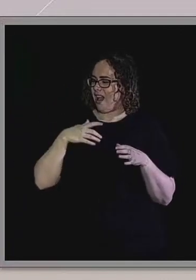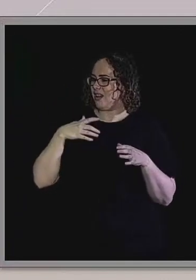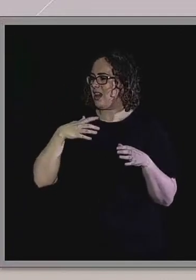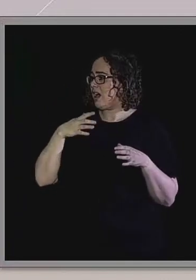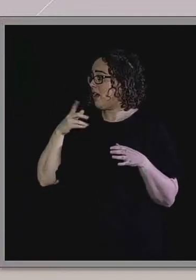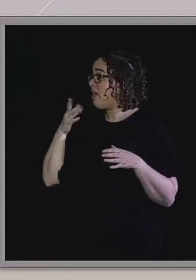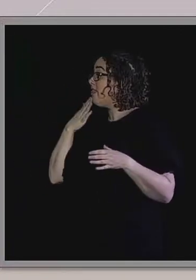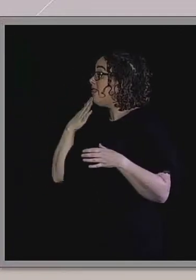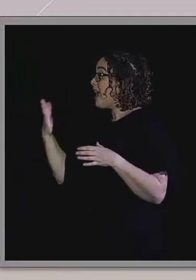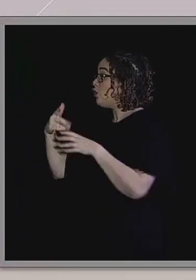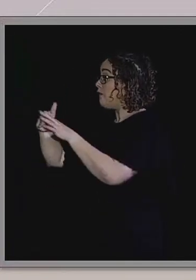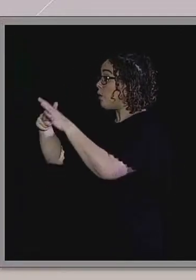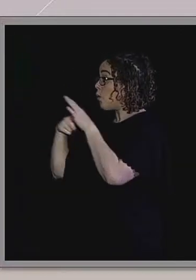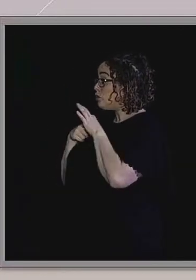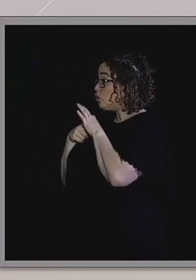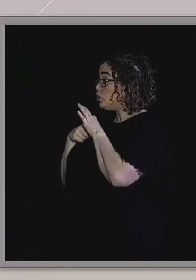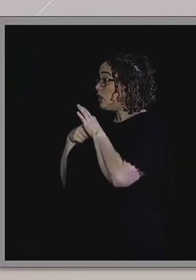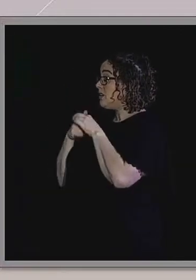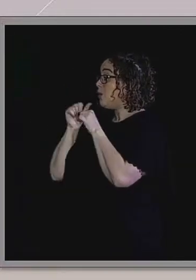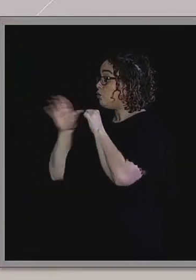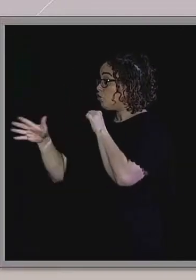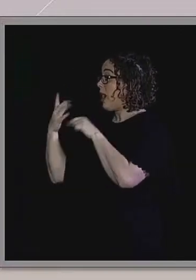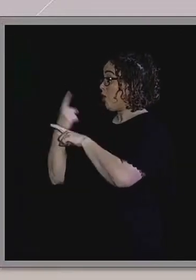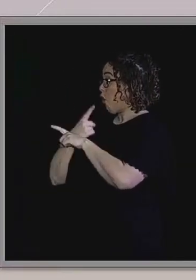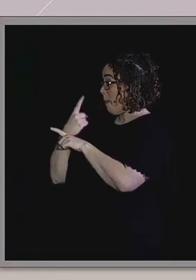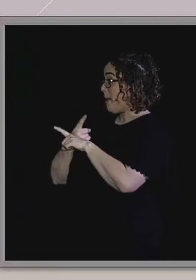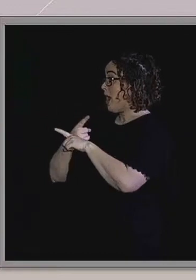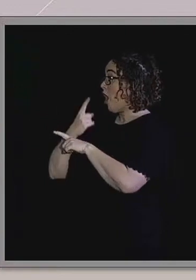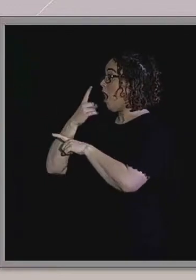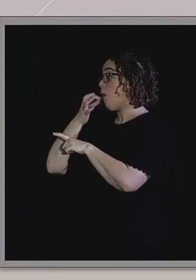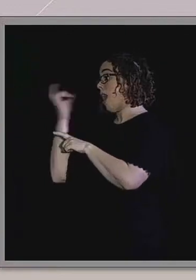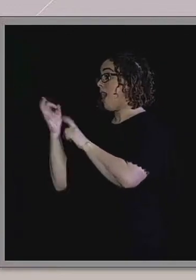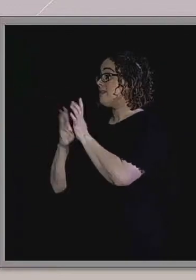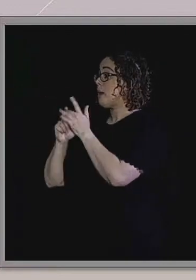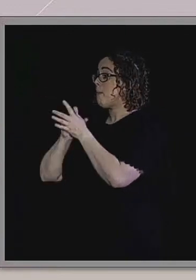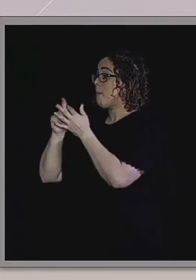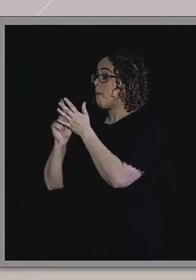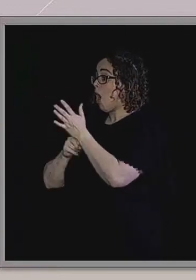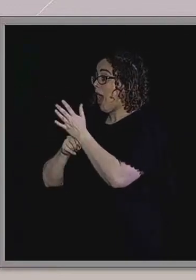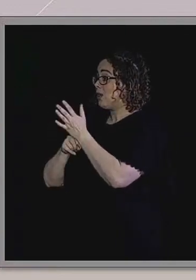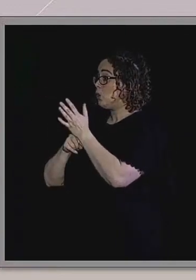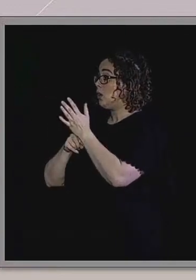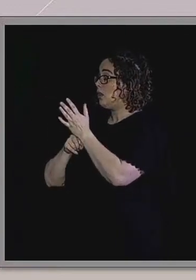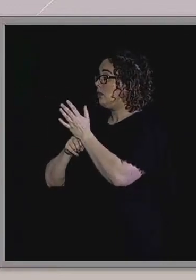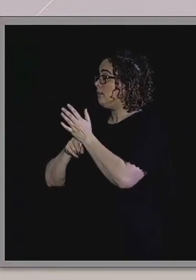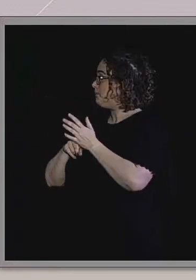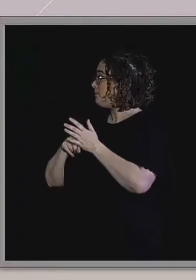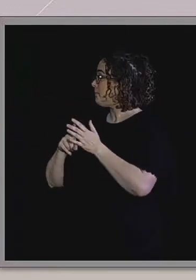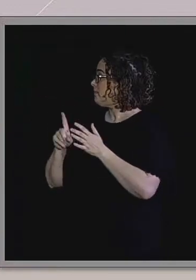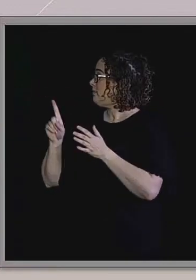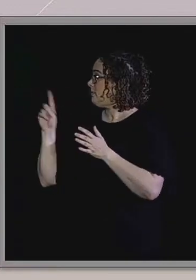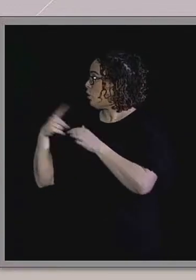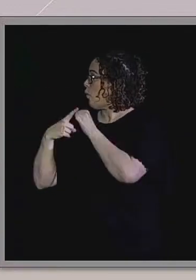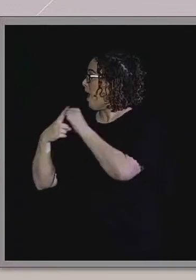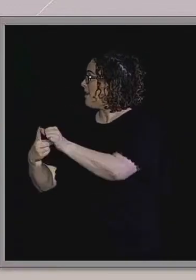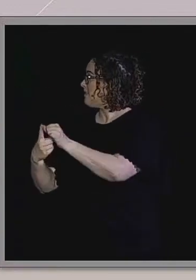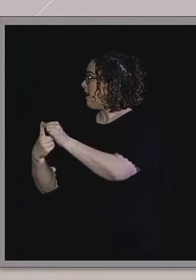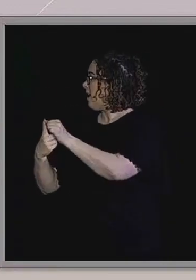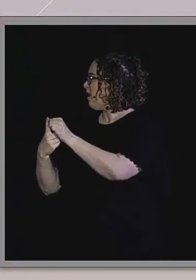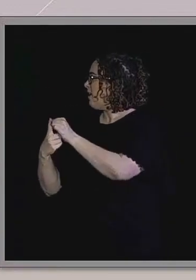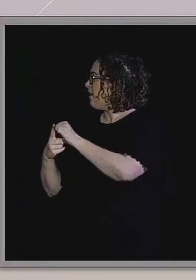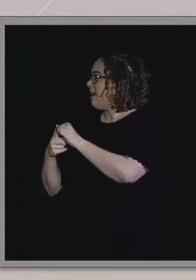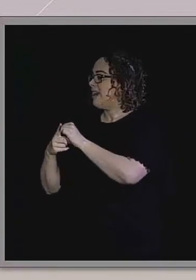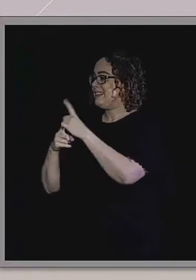Paul to answer it. Yeah, that'd be really appreciated. Awesome. I mean, Thanks heaps. thank you. No, I'm sorry. Go on, give him